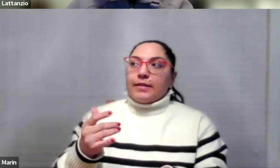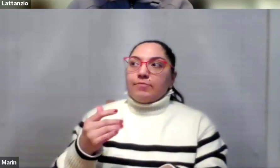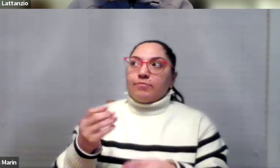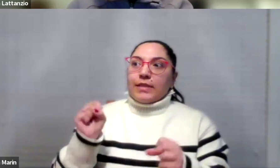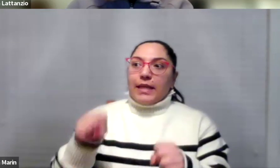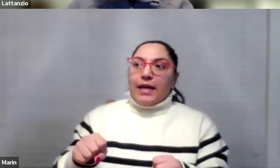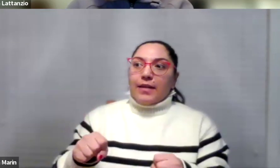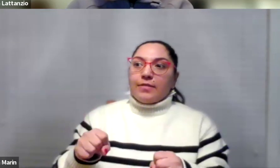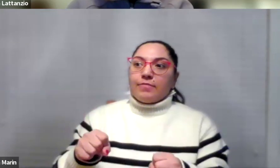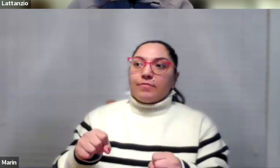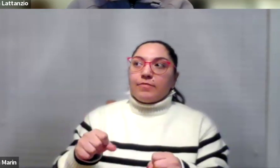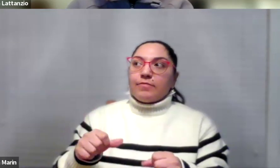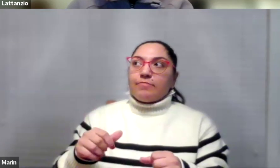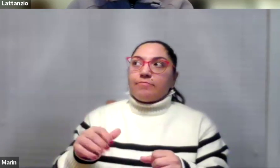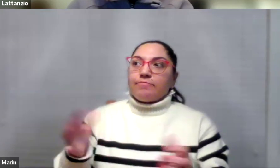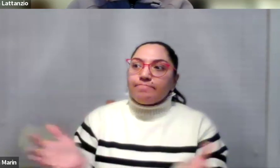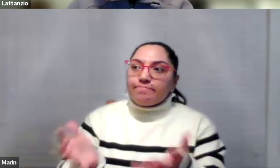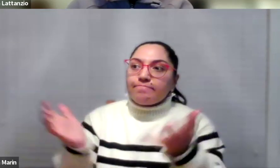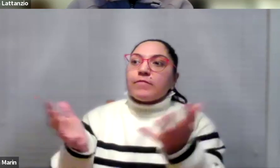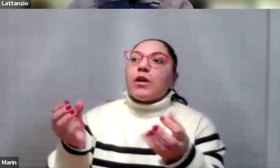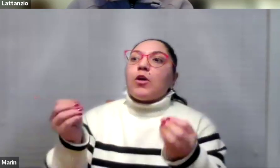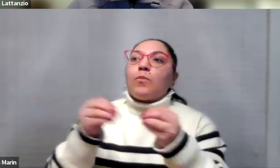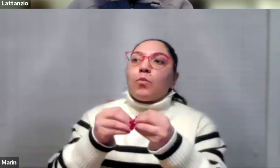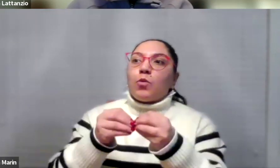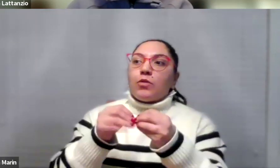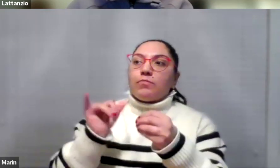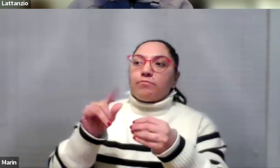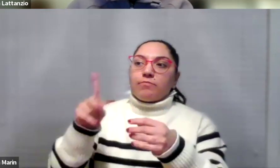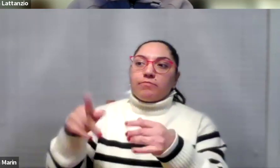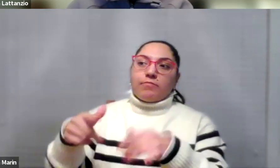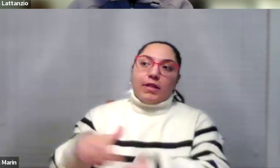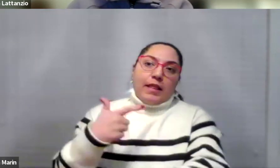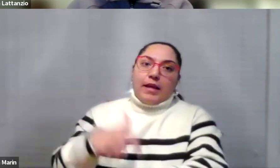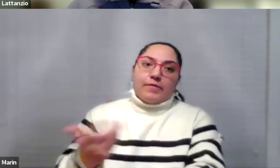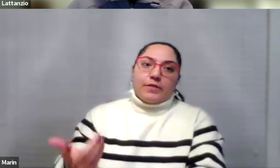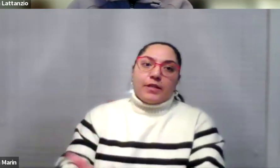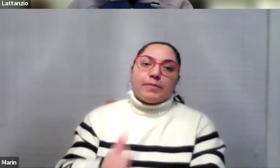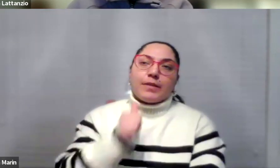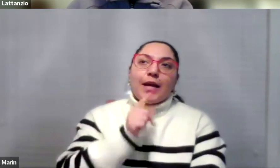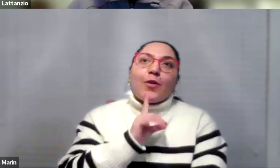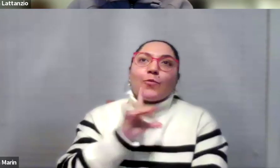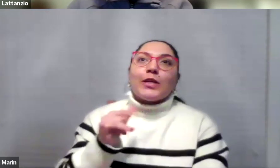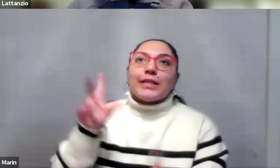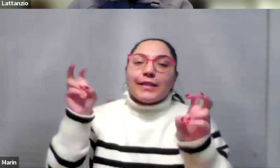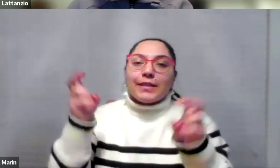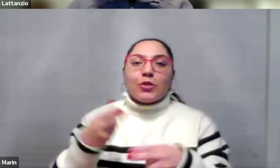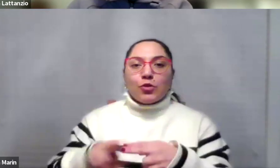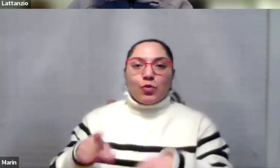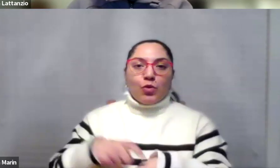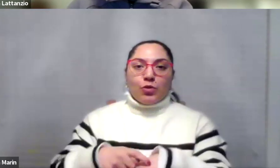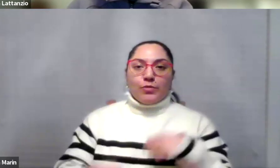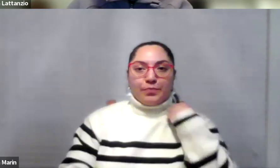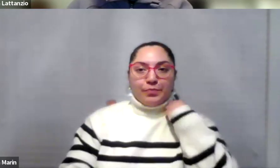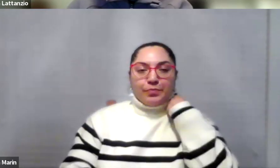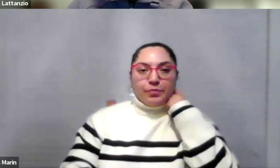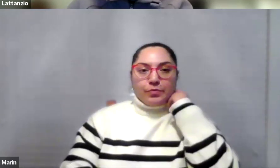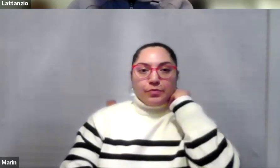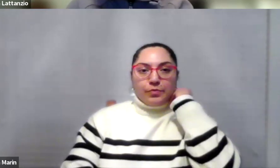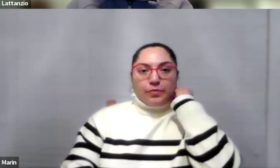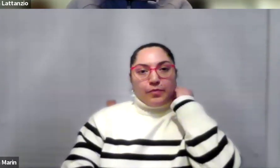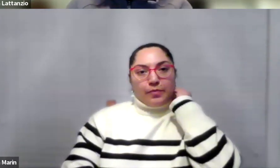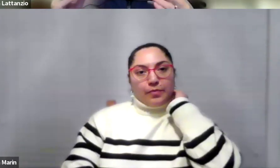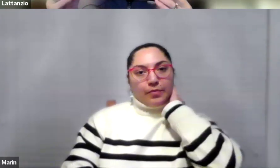create that upward trajectory. Yeah, I don't think of any of our services as short term, though we love it when they